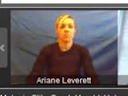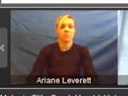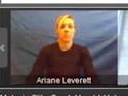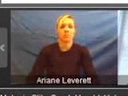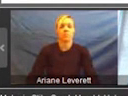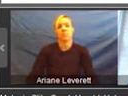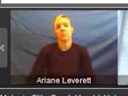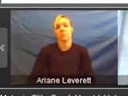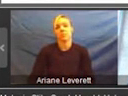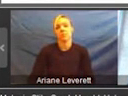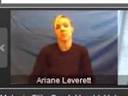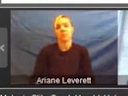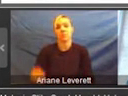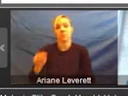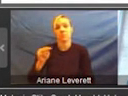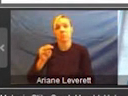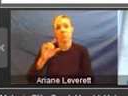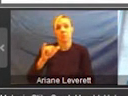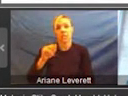Melanie, you're talking, no? Or?